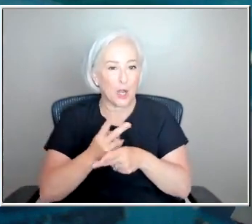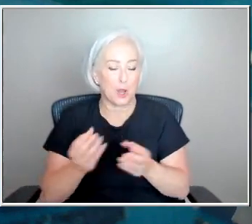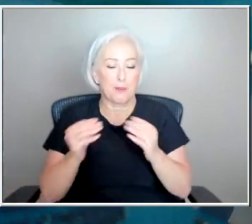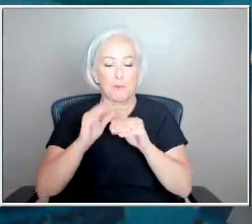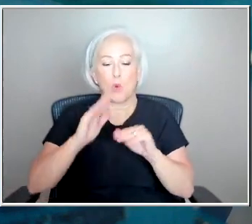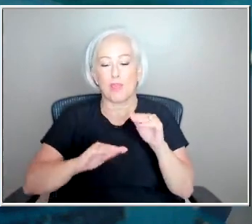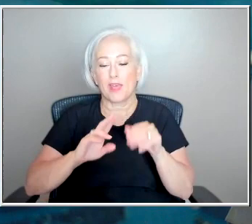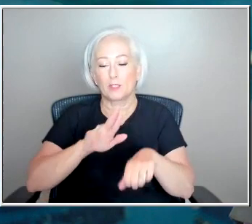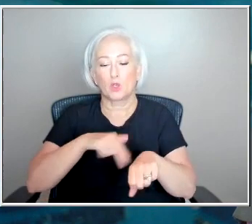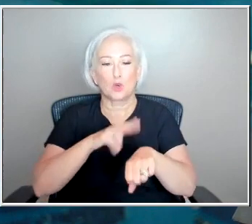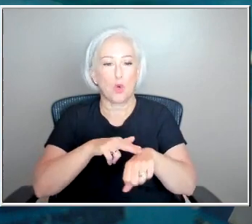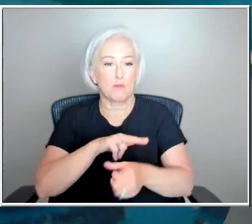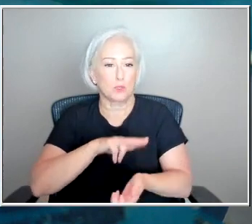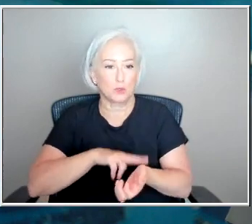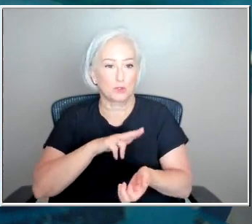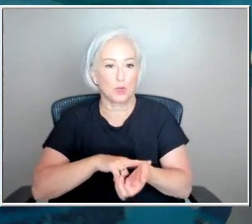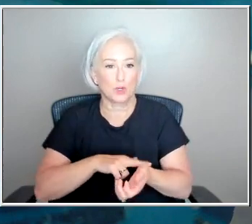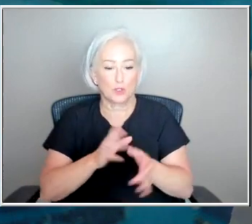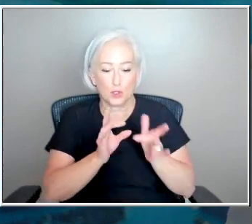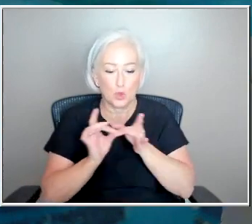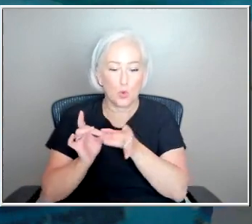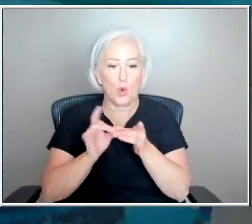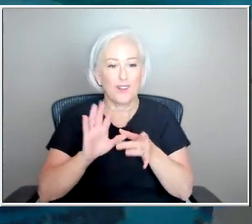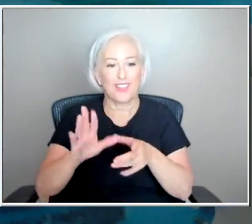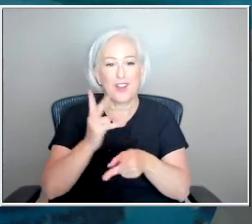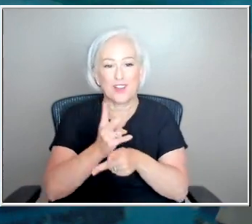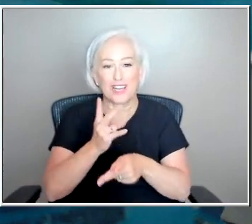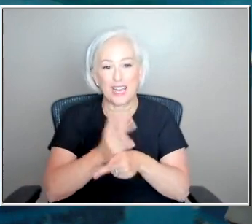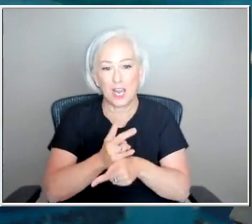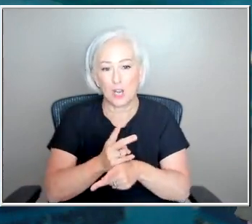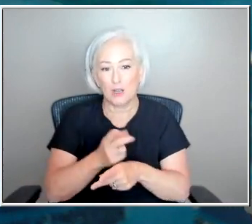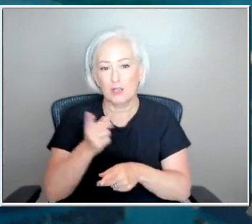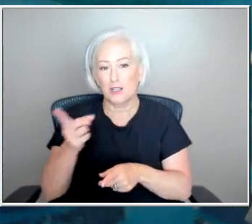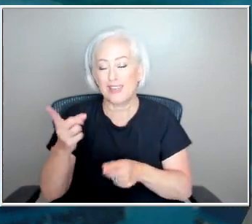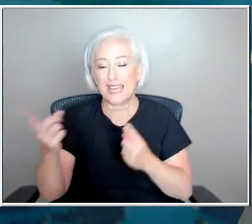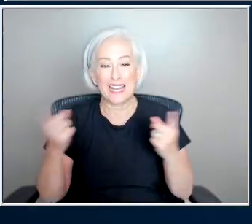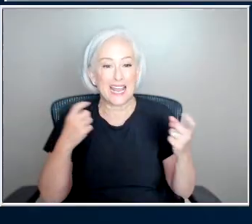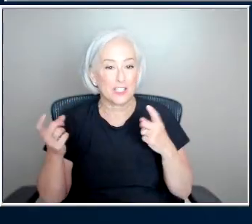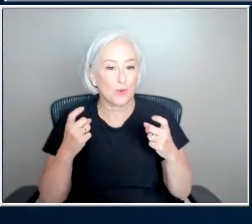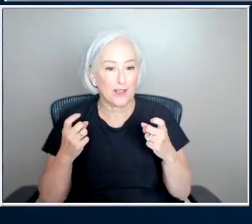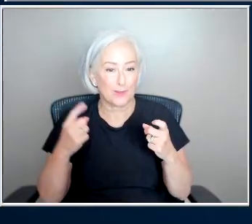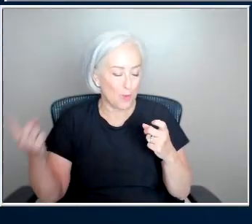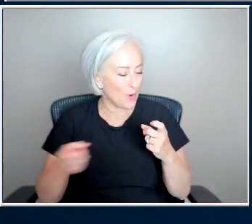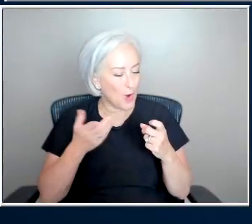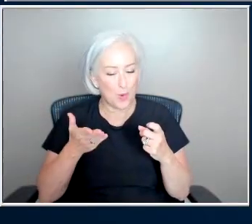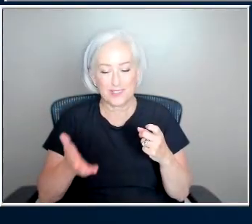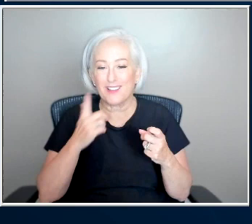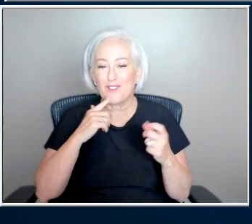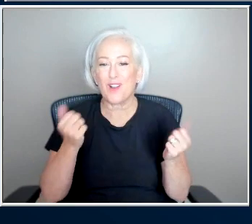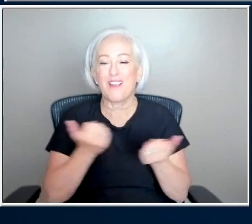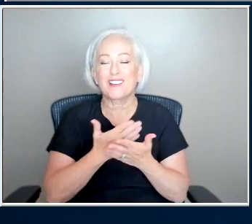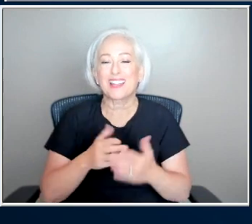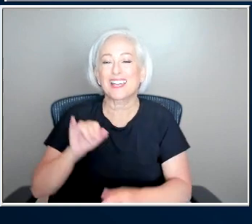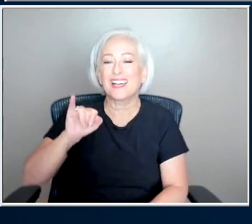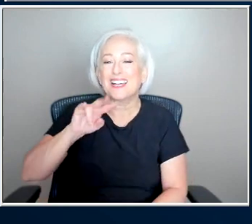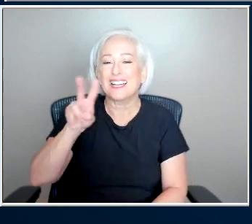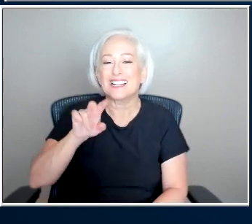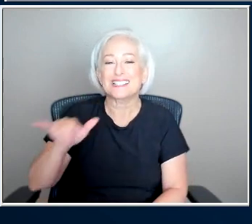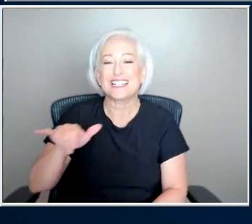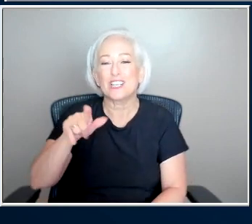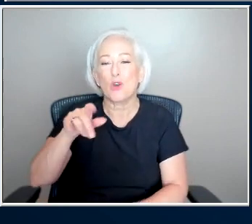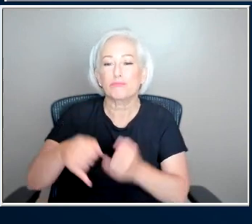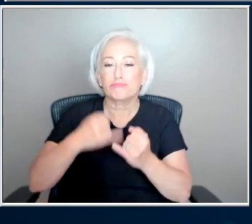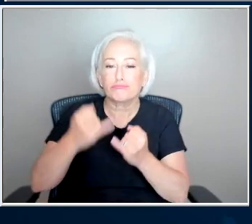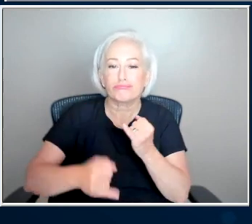So they're always welcome to ask us any questions. We're always there for everything. So Izzy, wrap us up. What's the big takeaway from your